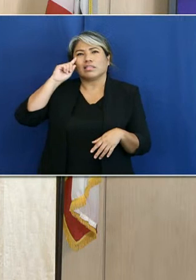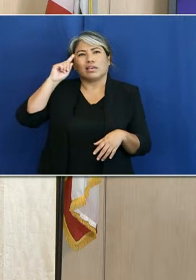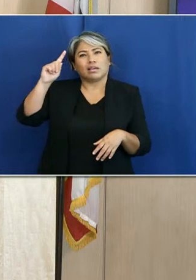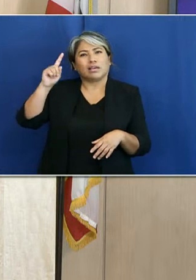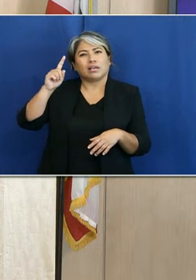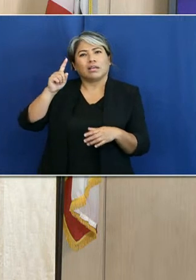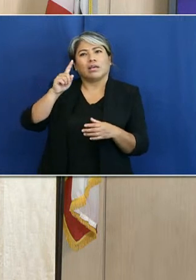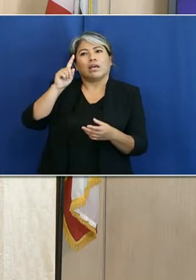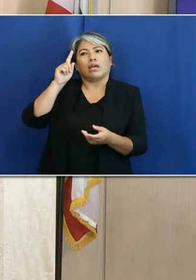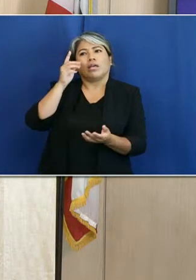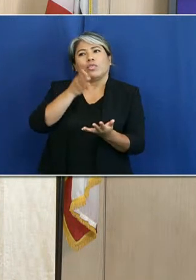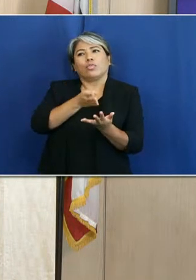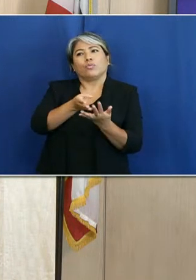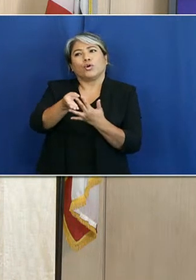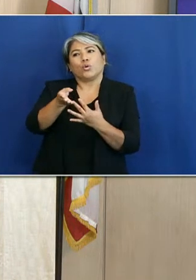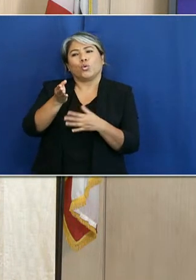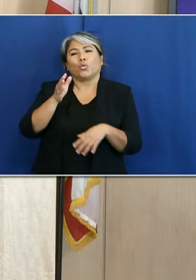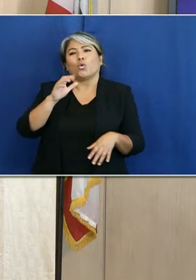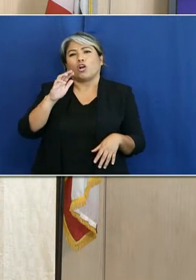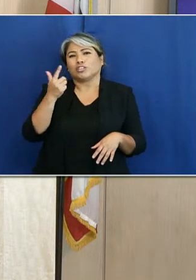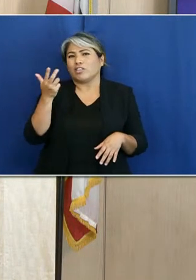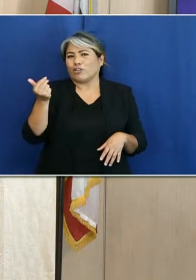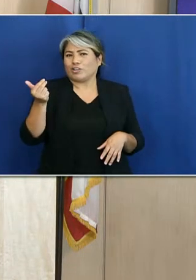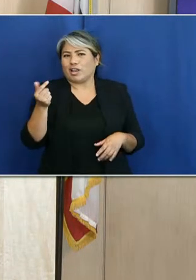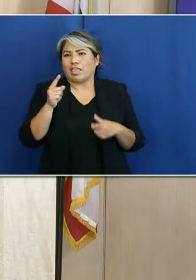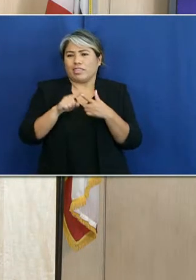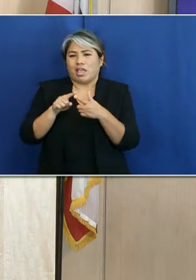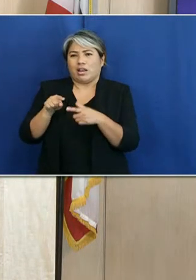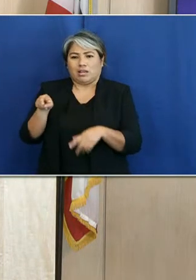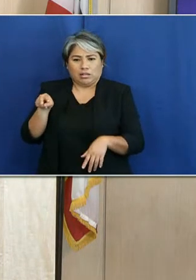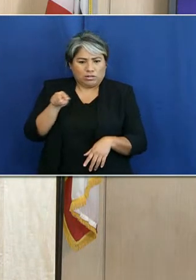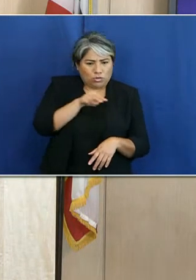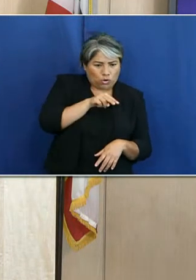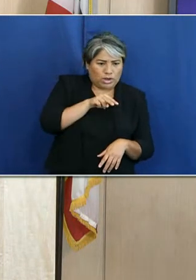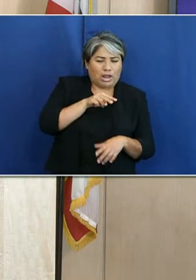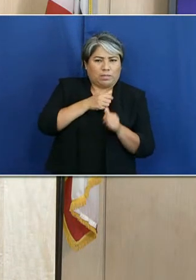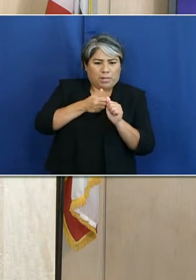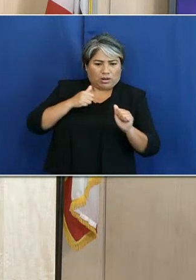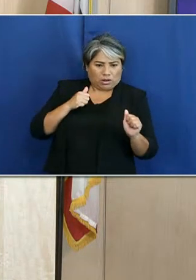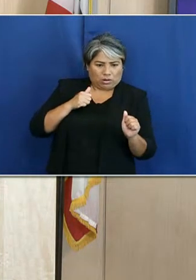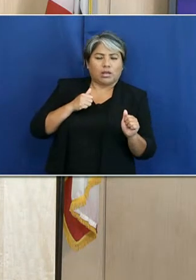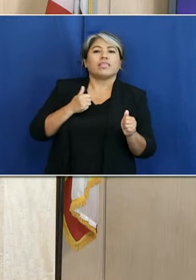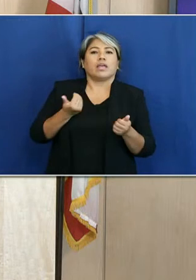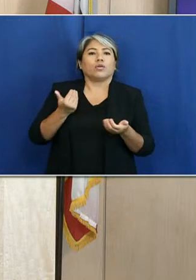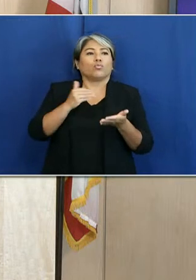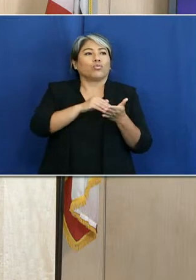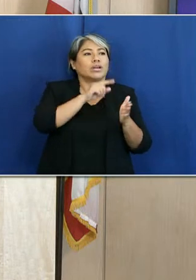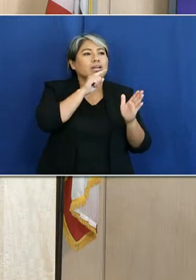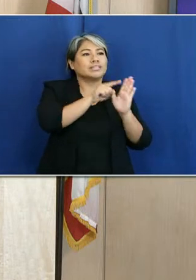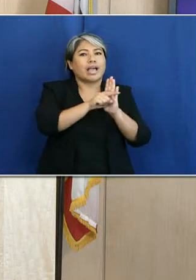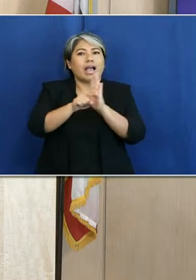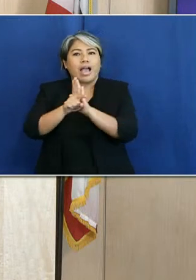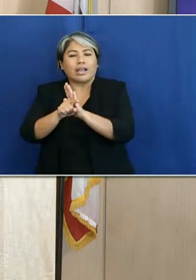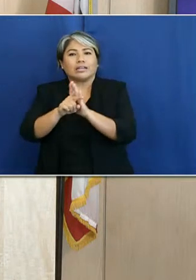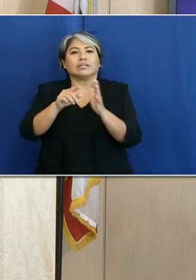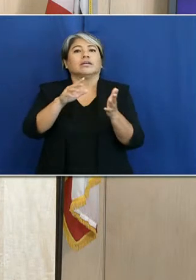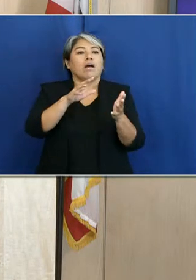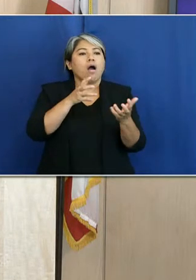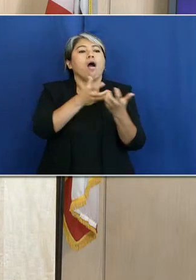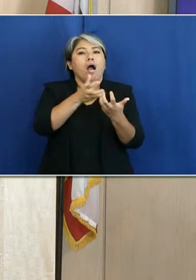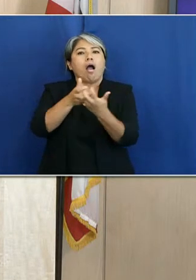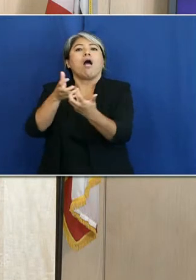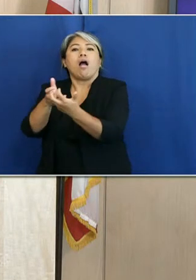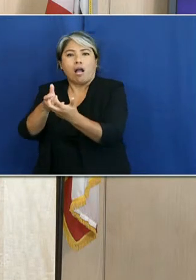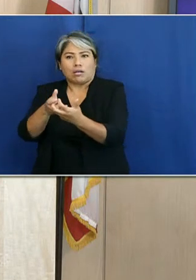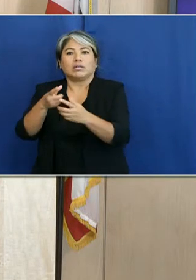through the 13th and looked at the backlog and reassigned those cases to the respective days, and